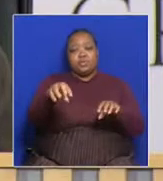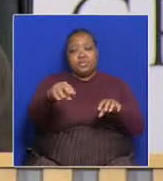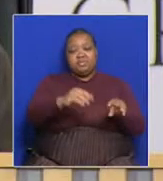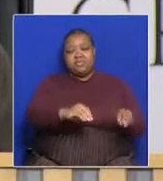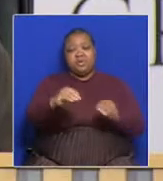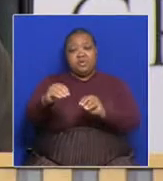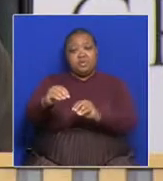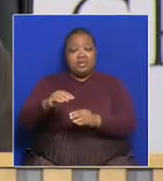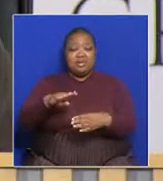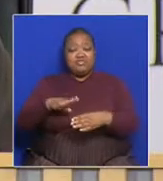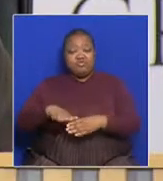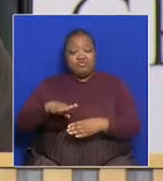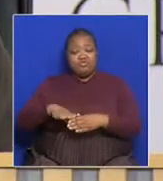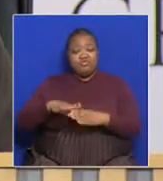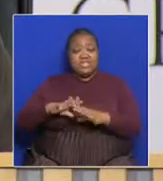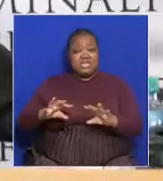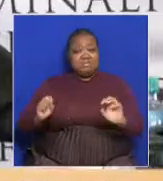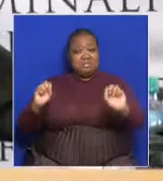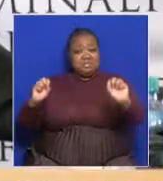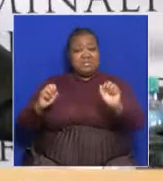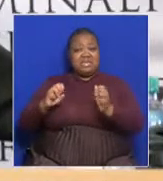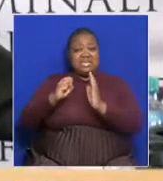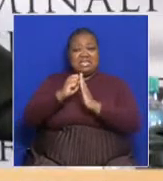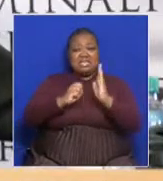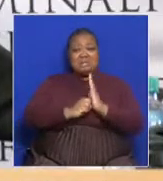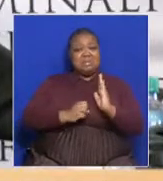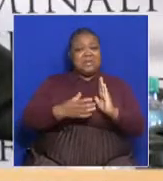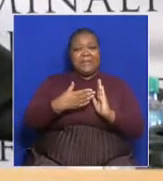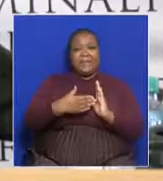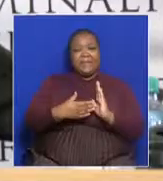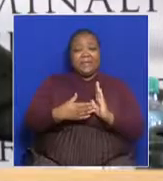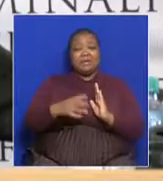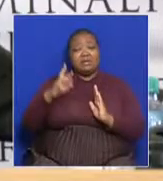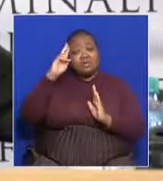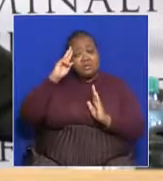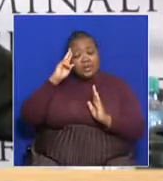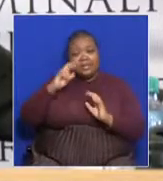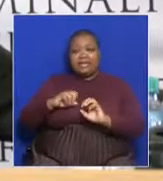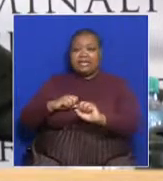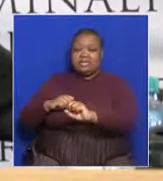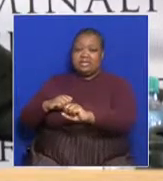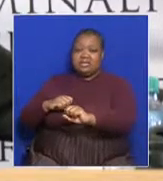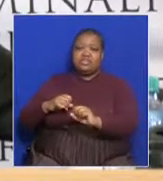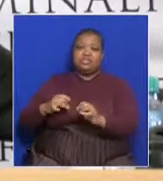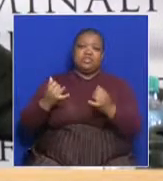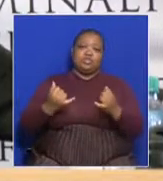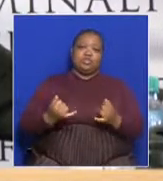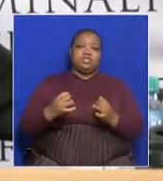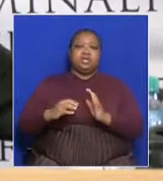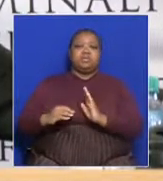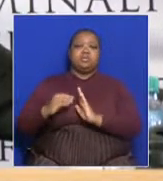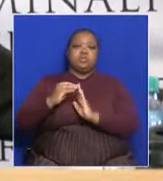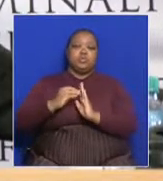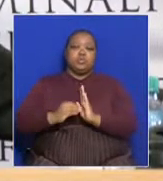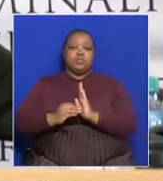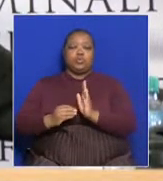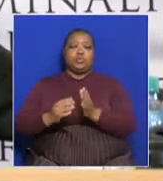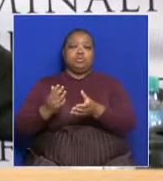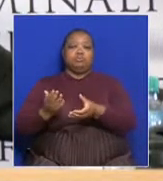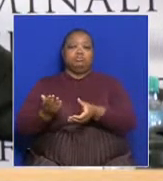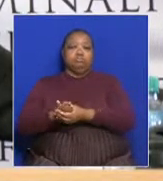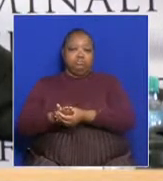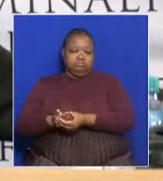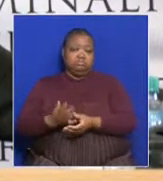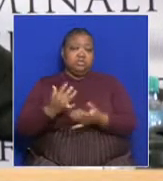That's correct. And that's the basis on which then you sought to pull up this note. So we are at the note now. Kindly